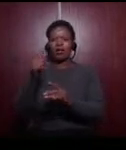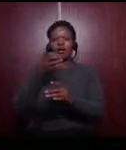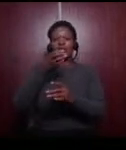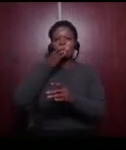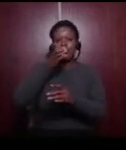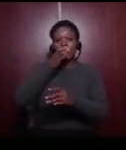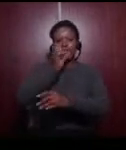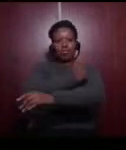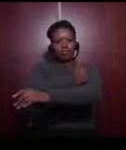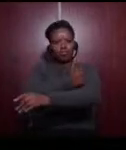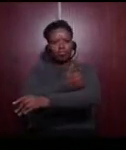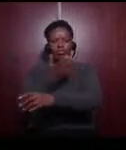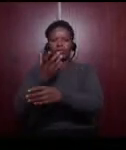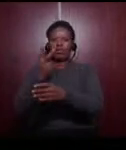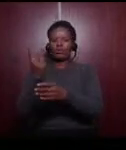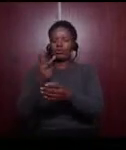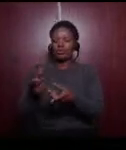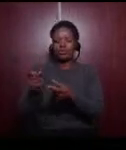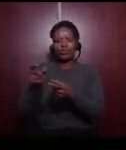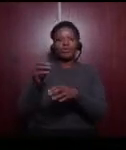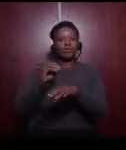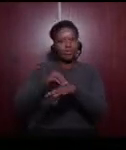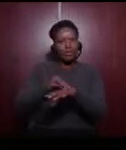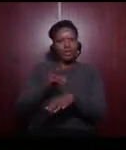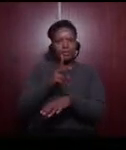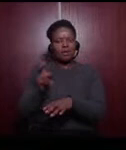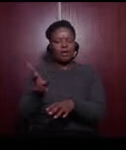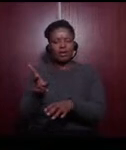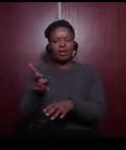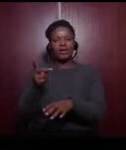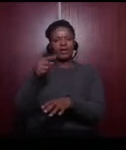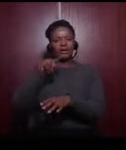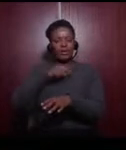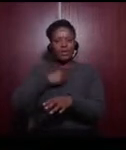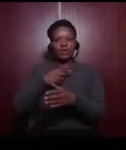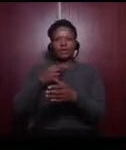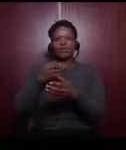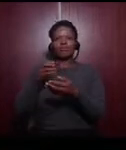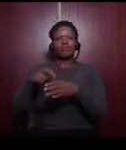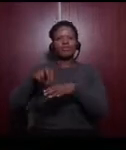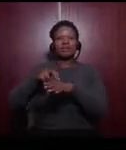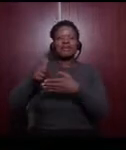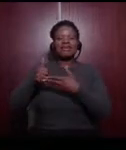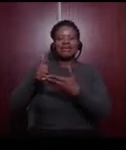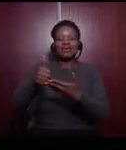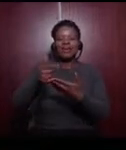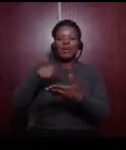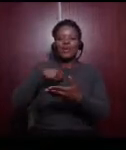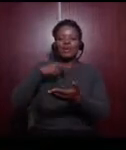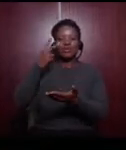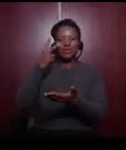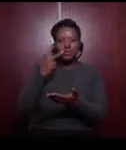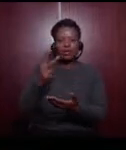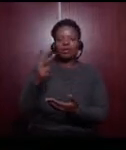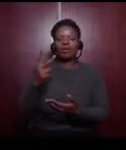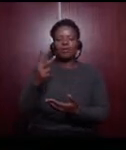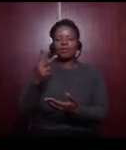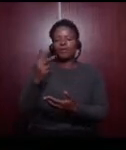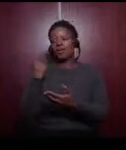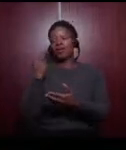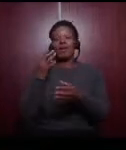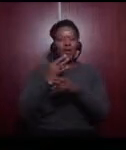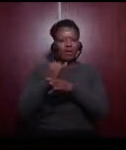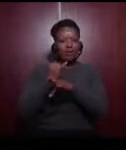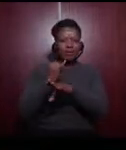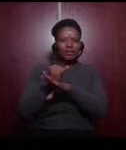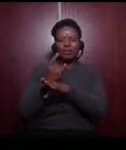a disaster, and the matters that need to be dealt with by welfare. So we have noted some of the things, as I indicated earlier.